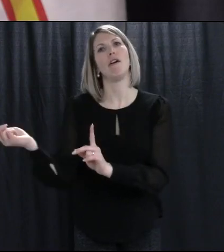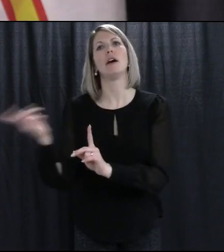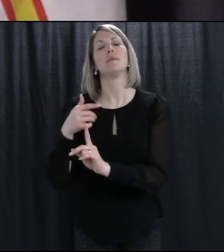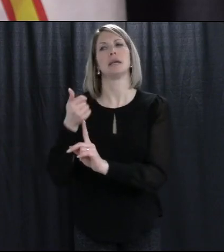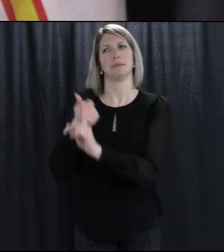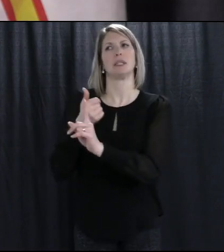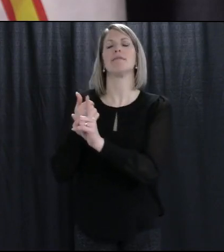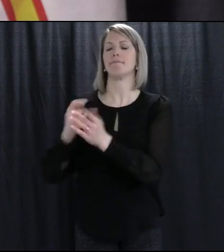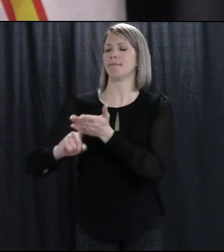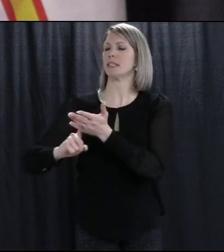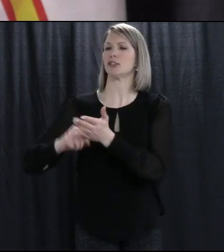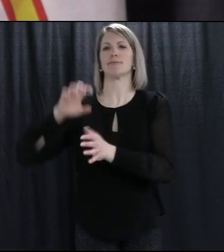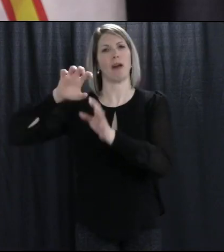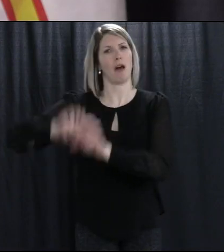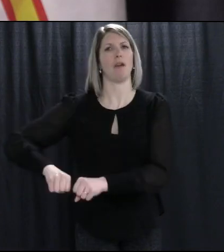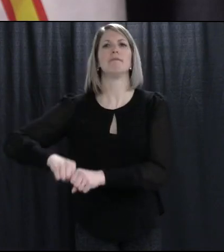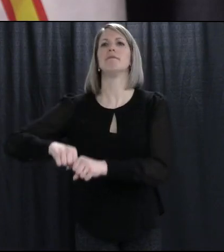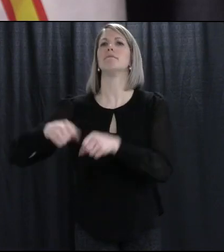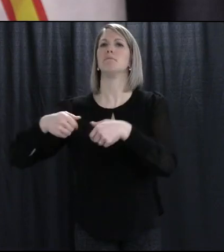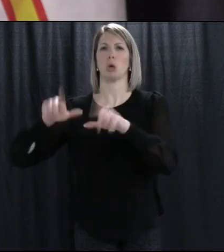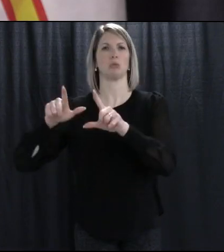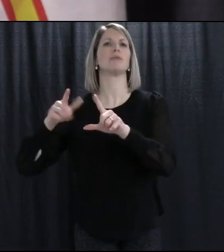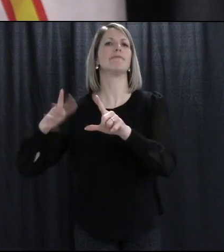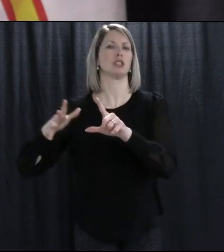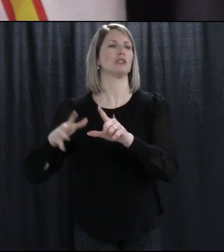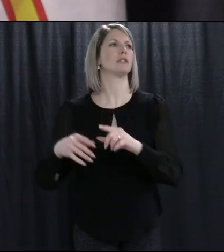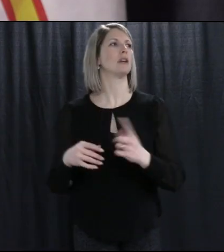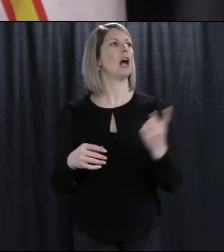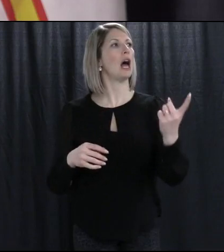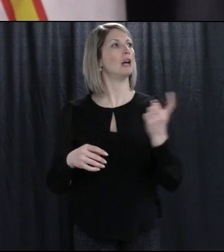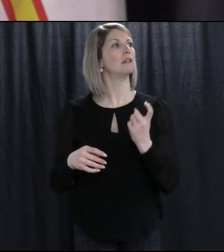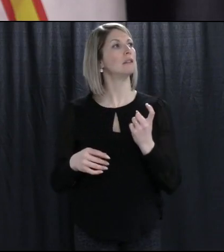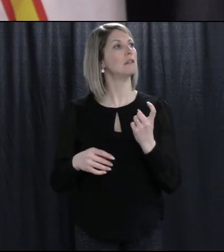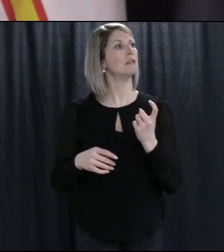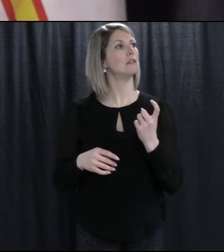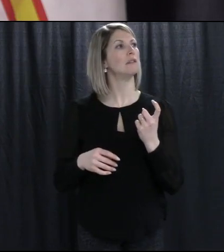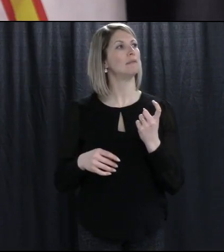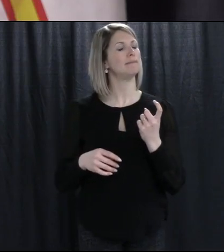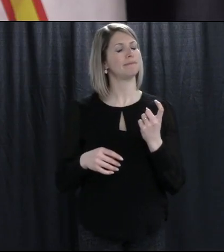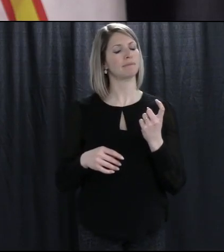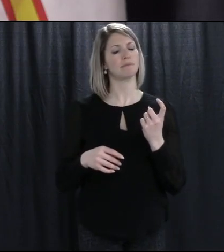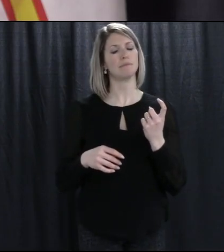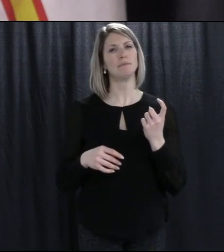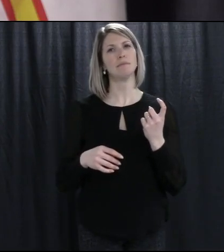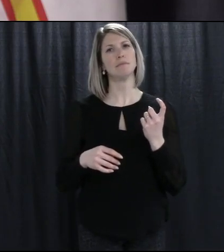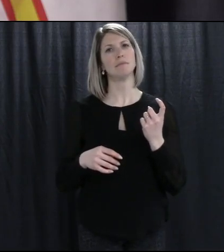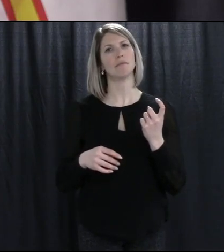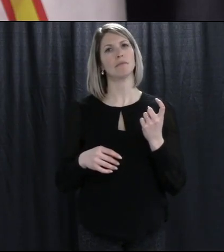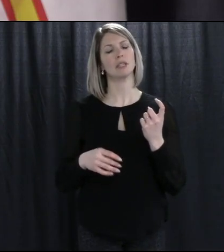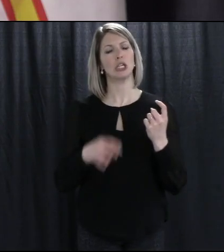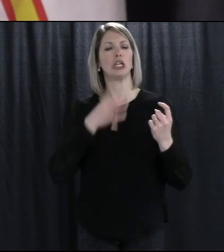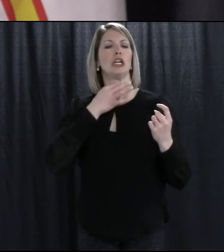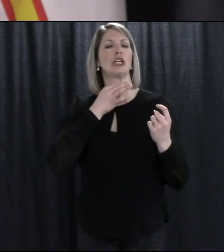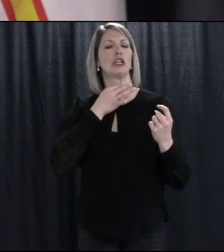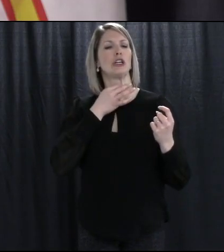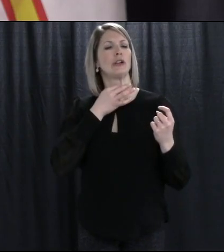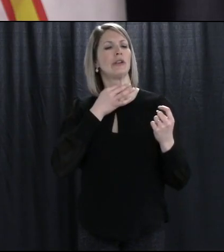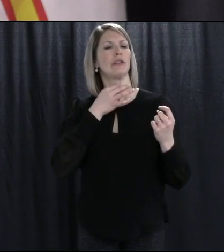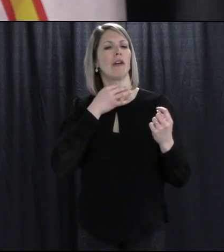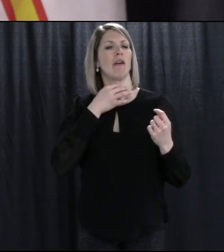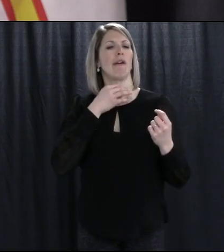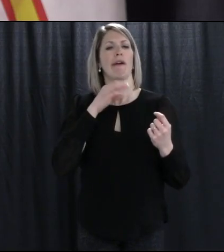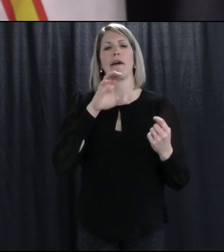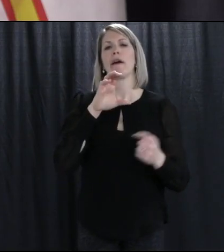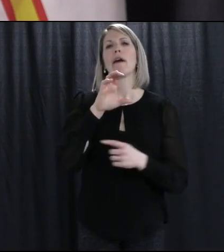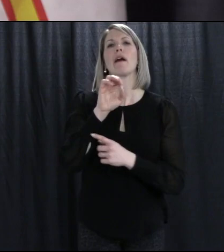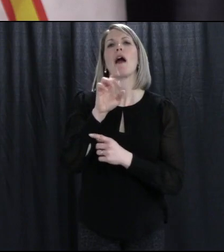wrong and removed the post. And there's been a lot of concerns today about how long this virus can live on surfaces like cardboard